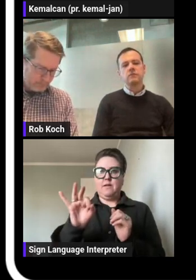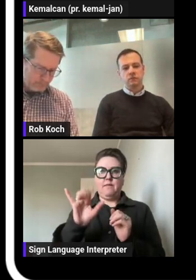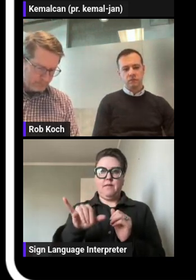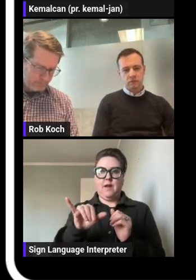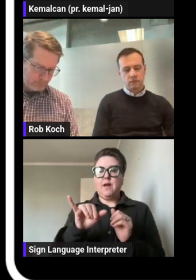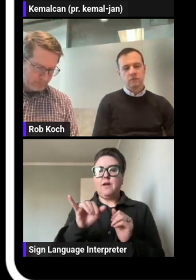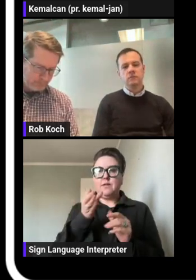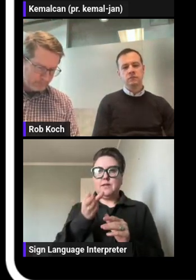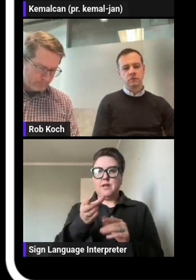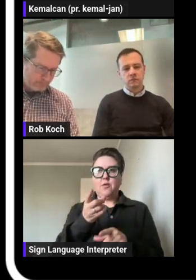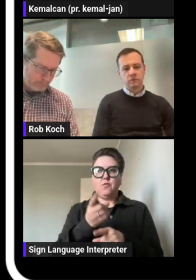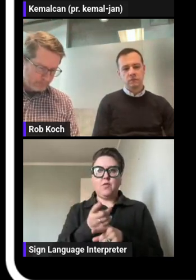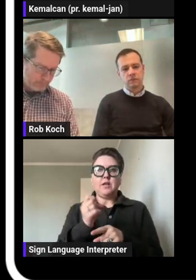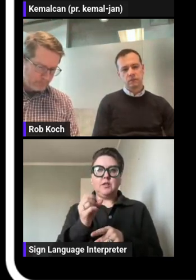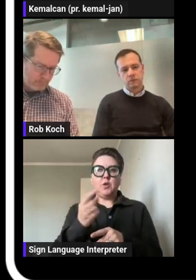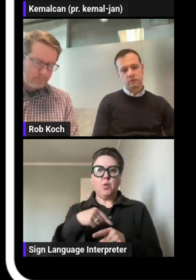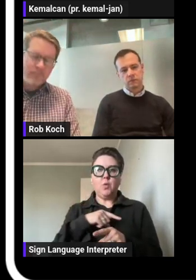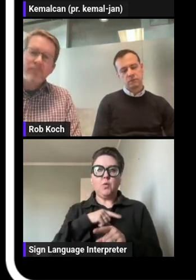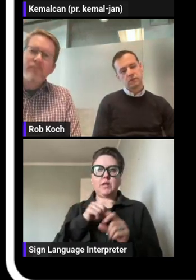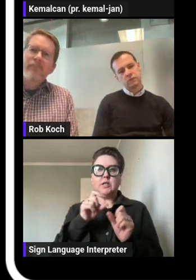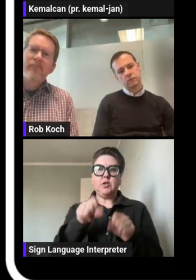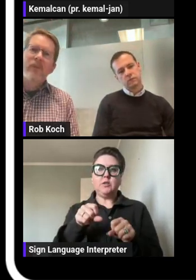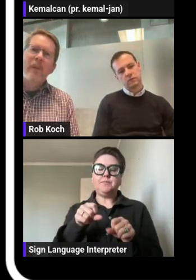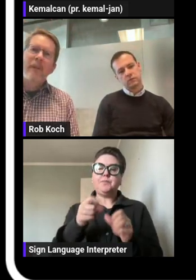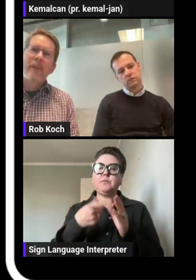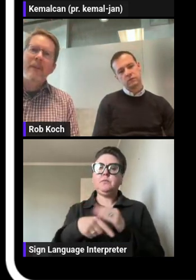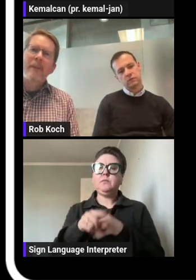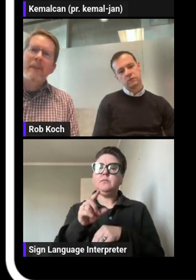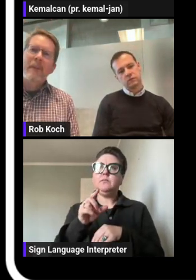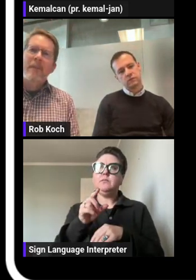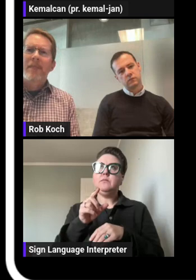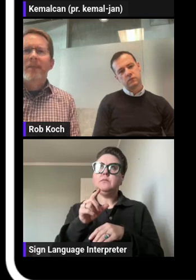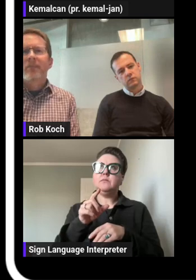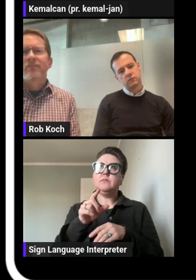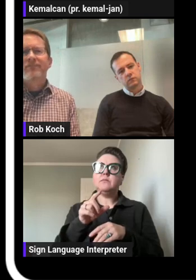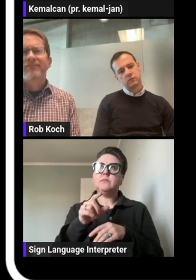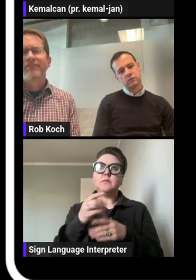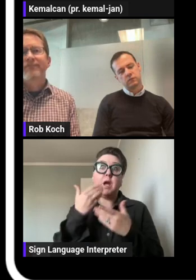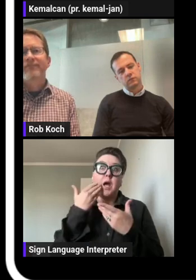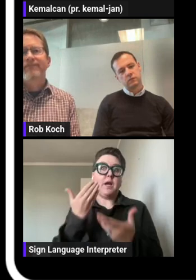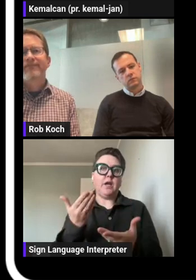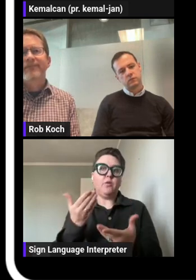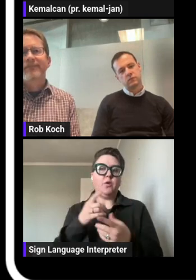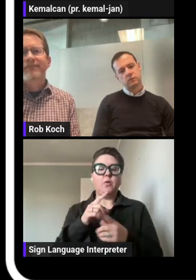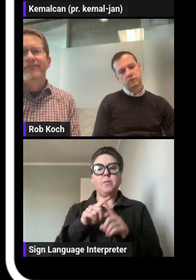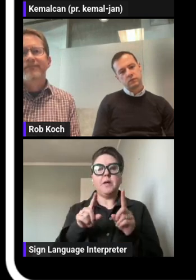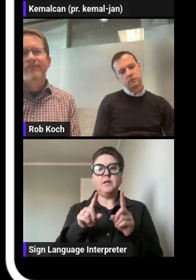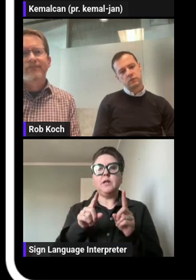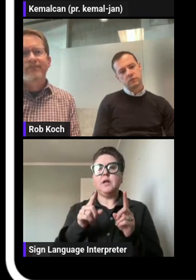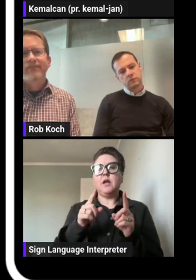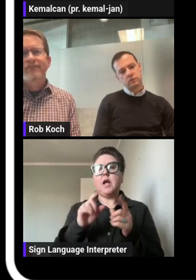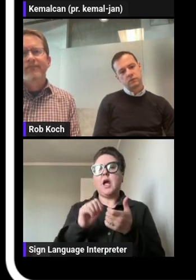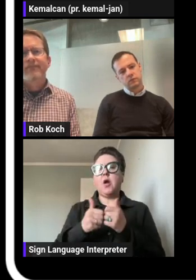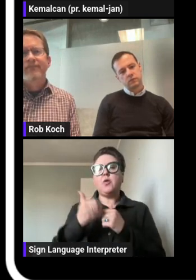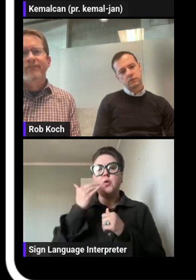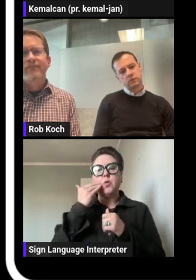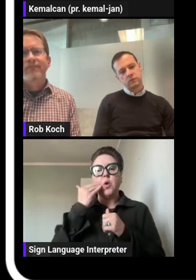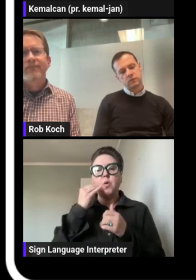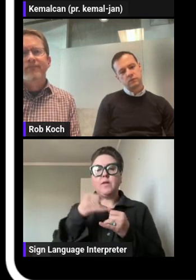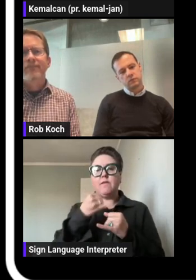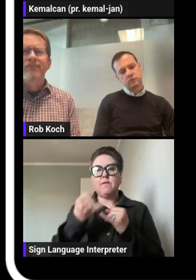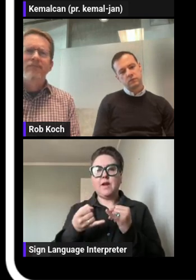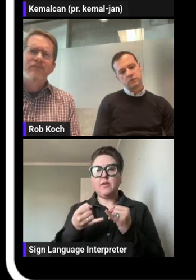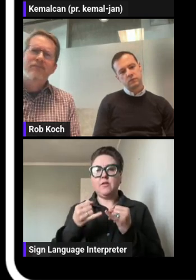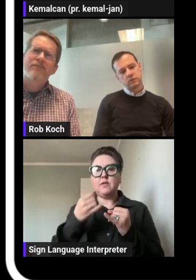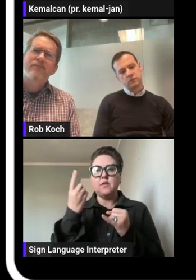And so, like, what was the like? I don't know, but what, like, how do you know like what the final thing is? Because it's always